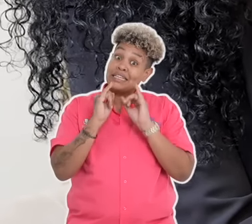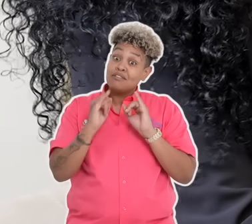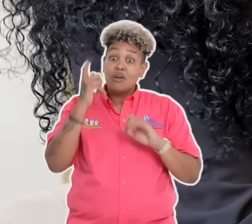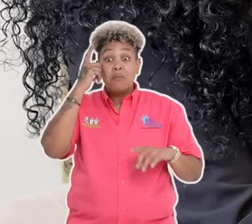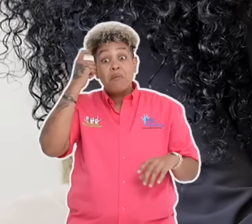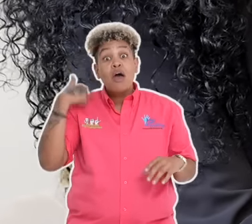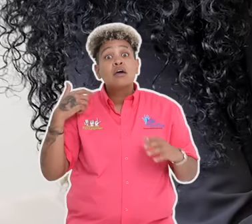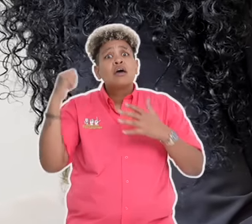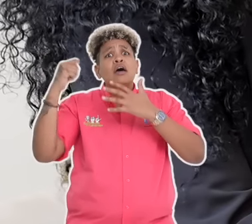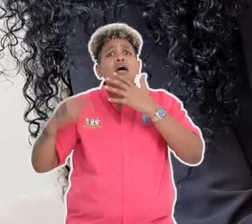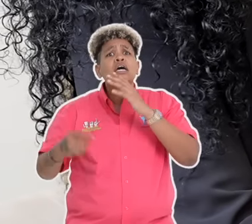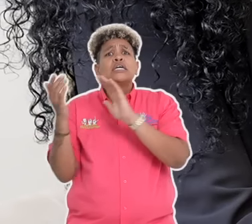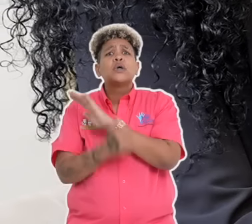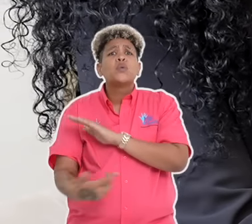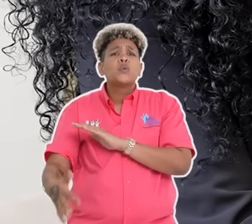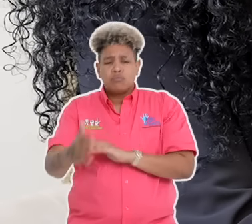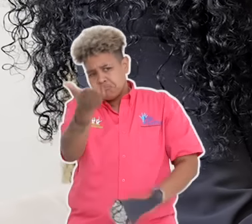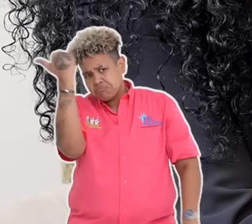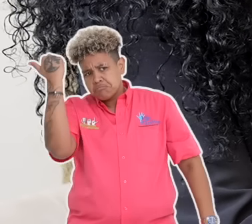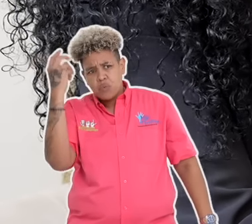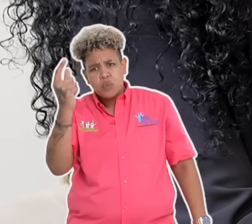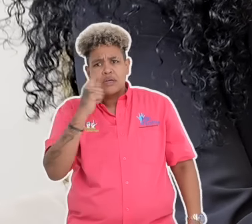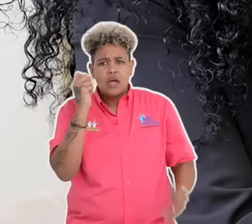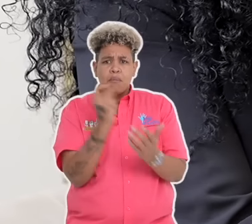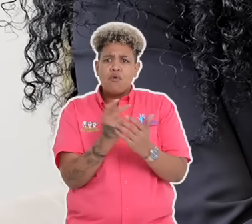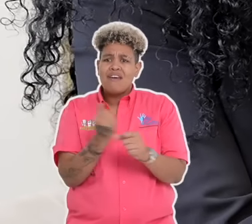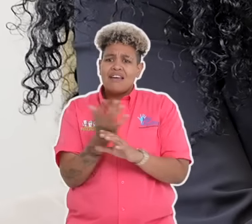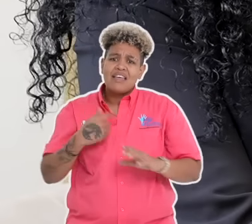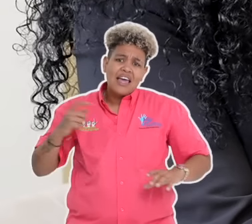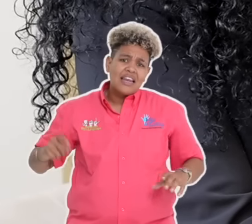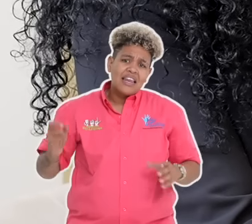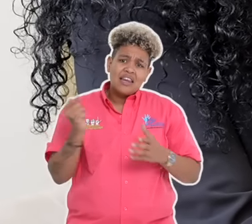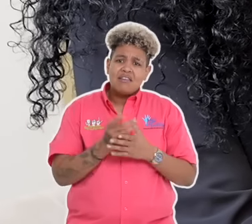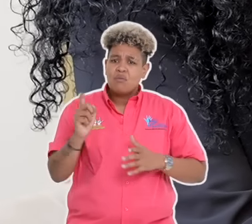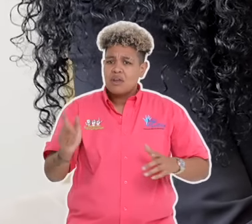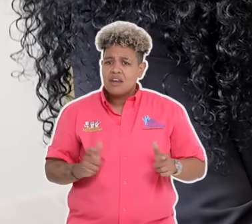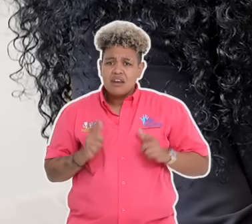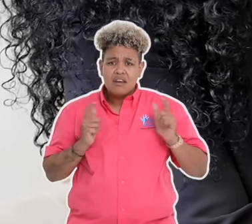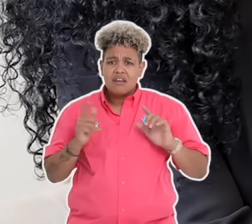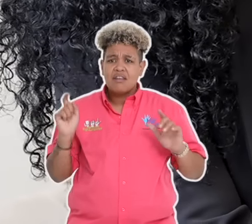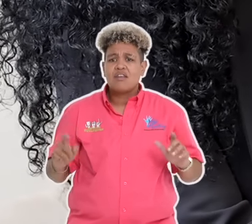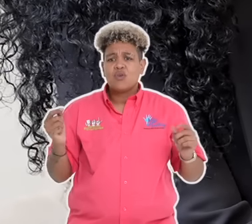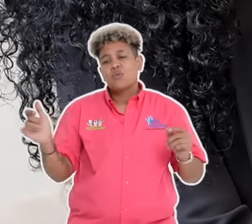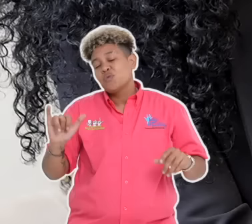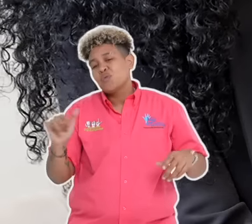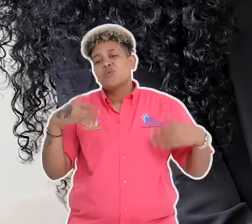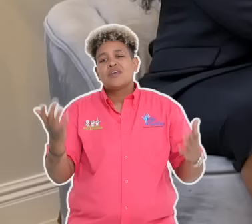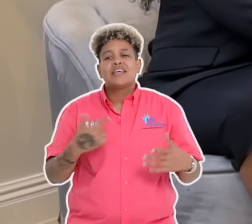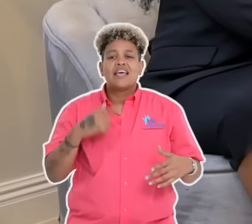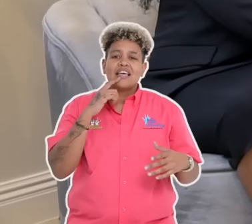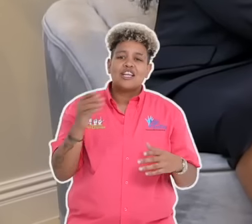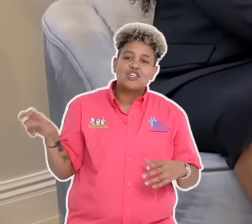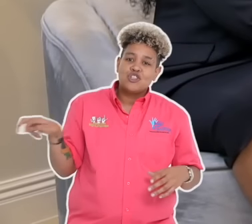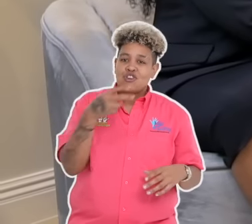to interview you, but because of all my accolades, they hired me. The performance. And they approved everything that I need to prove, where you have to live, because they also